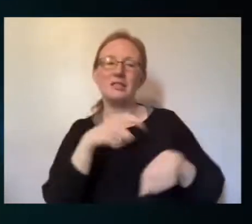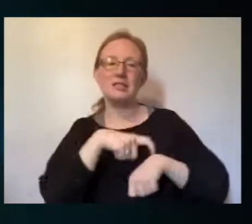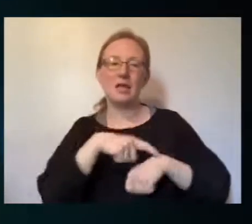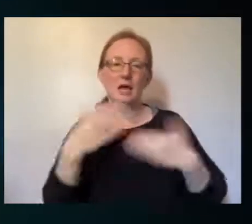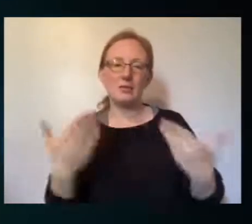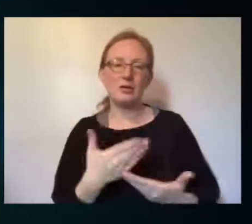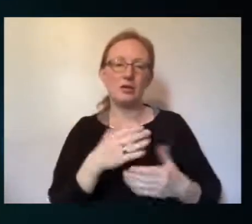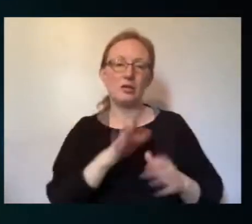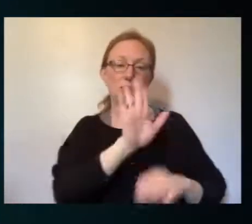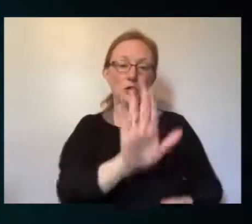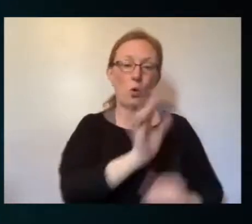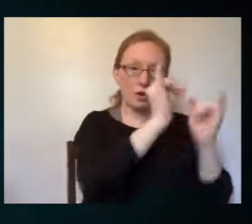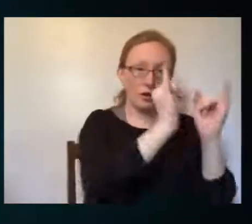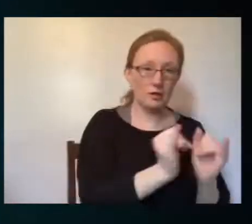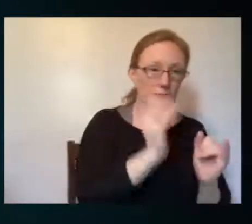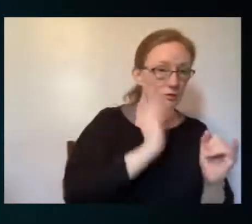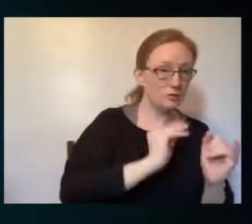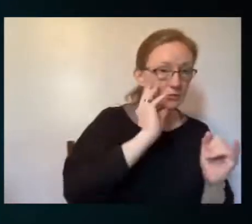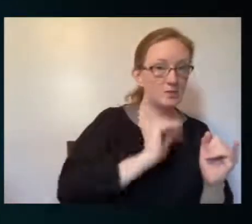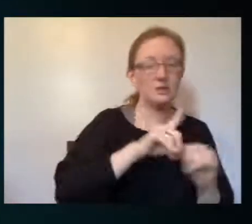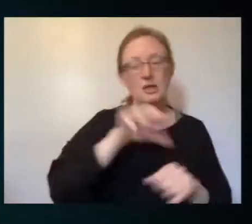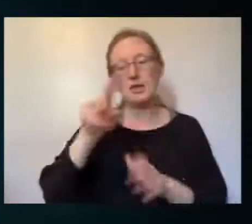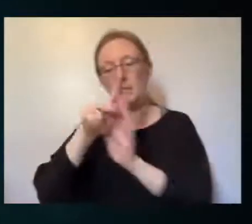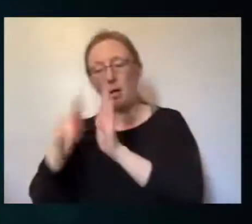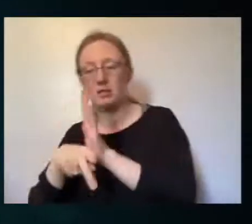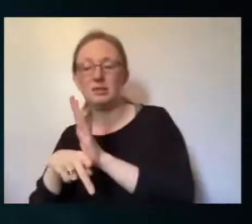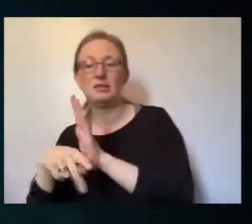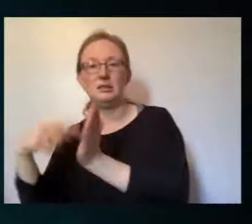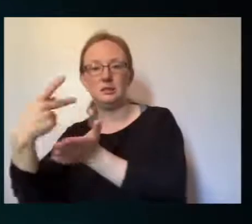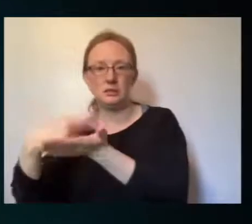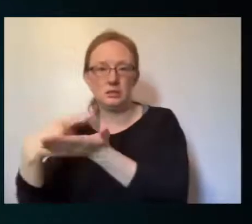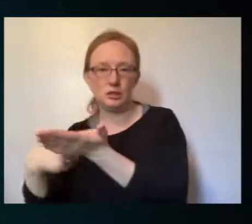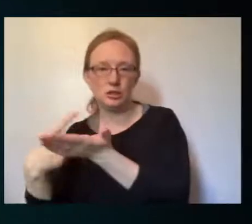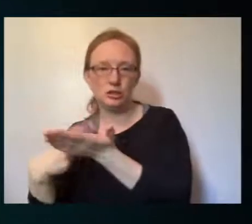individual experiences and systemic policies. That's what these talks are about.